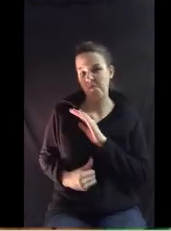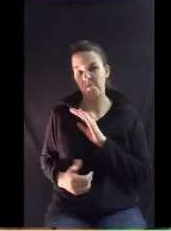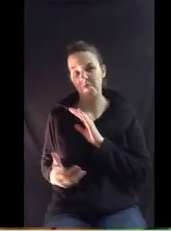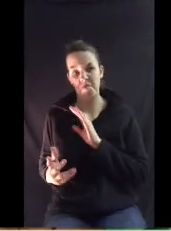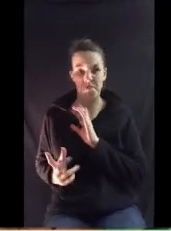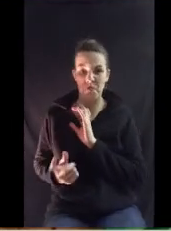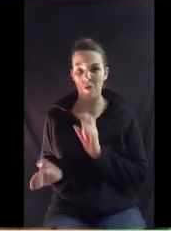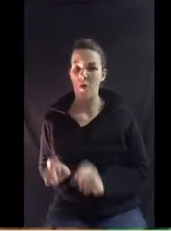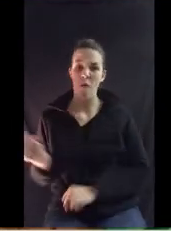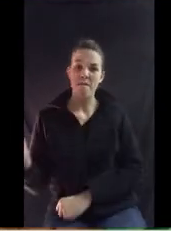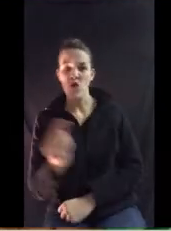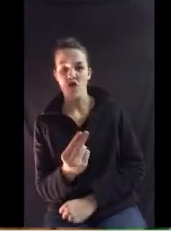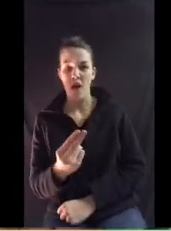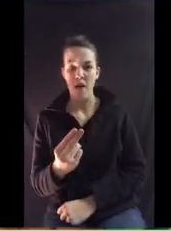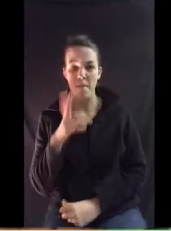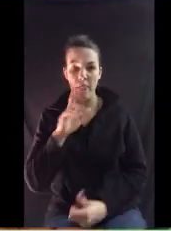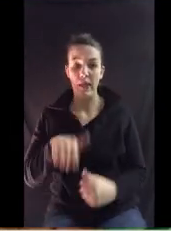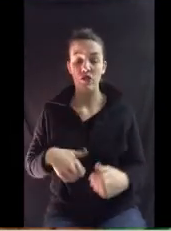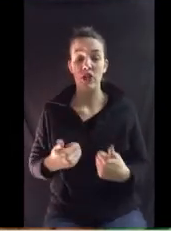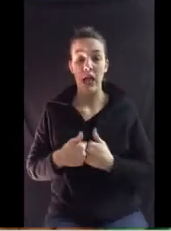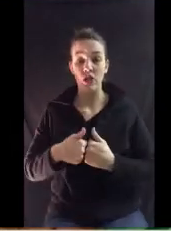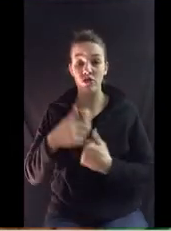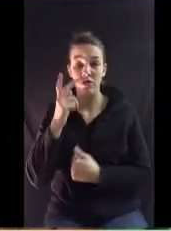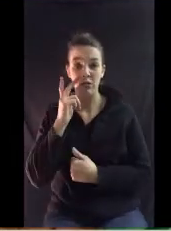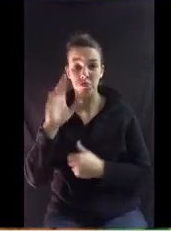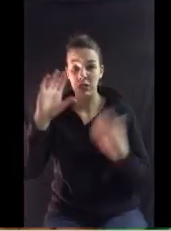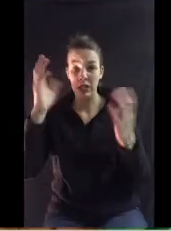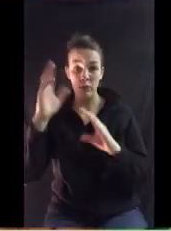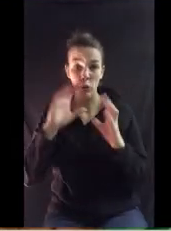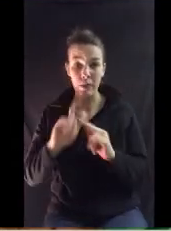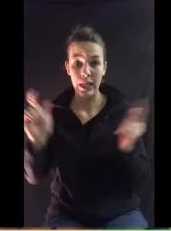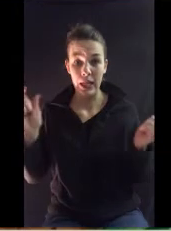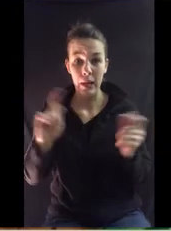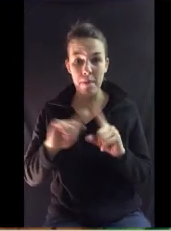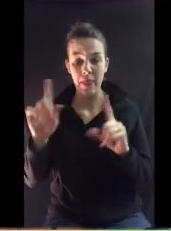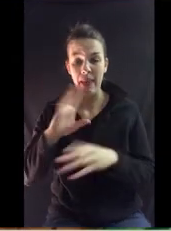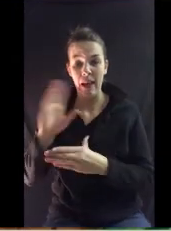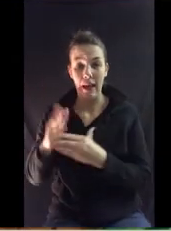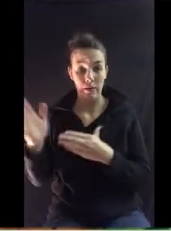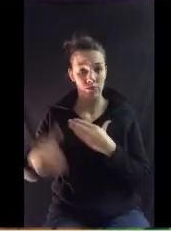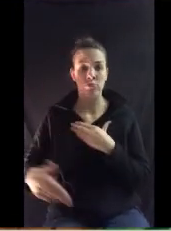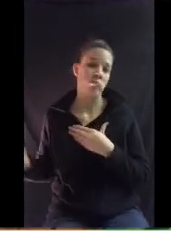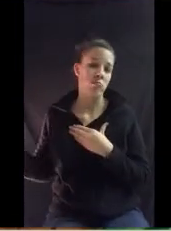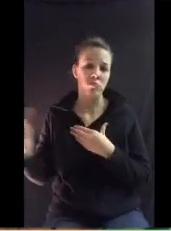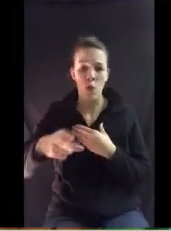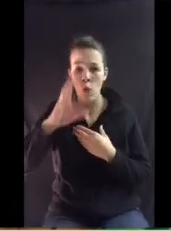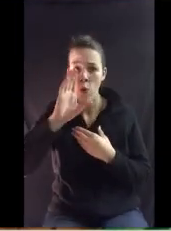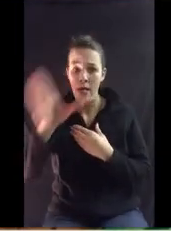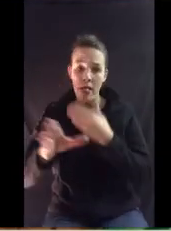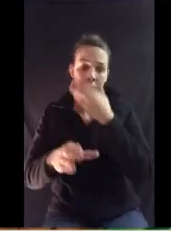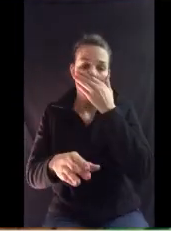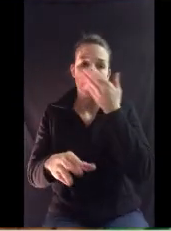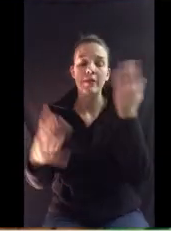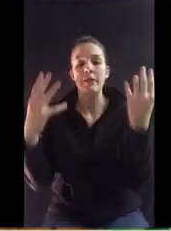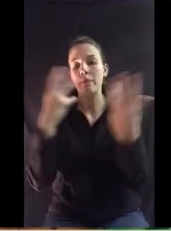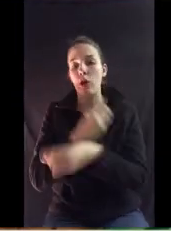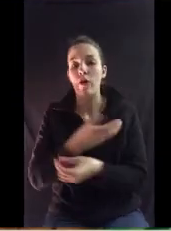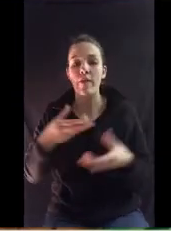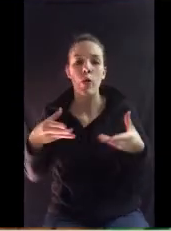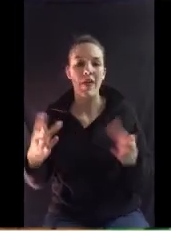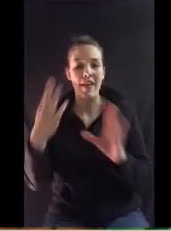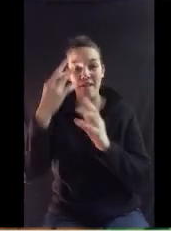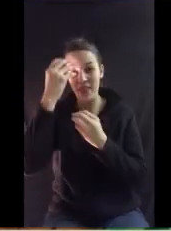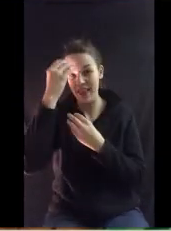David, the underdog, the one who's going to overcome the challenges that seem too great, but in the end will be victorious,